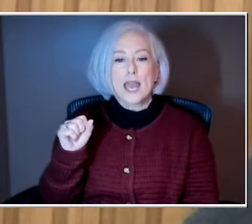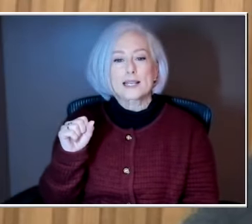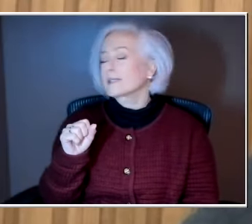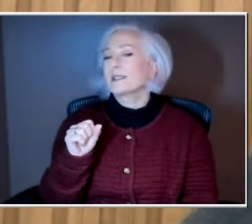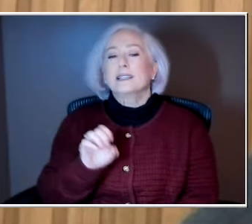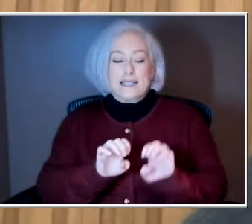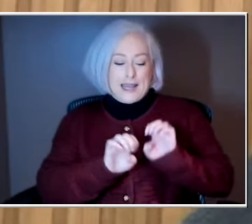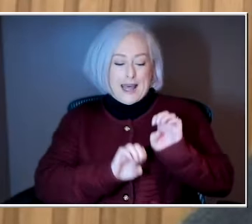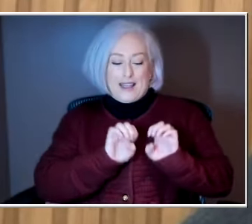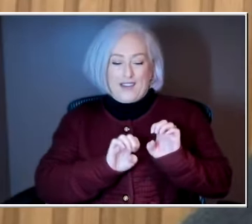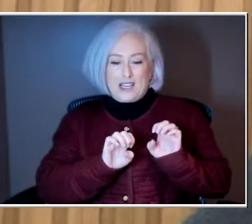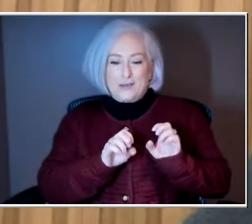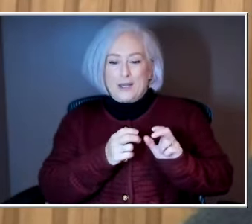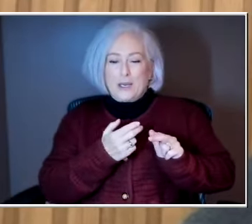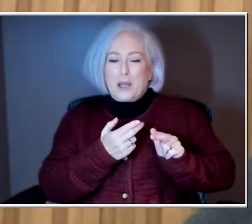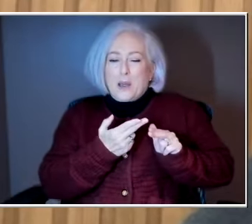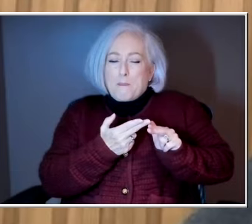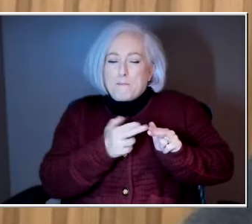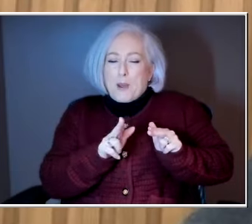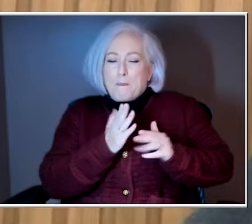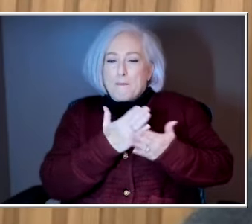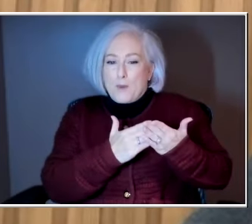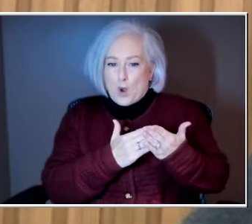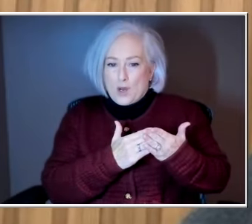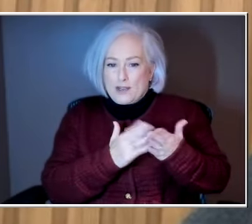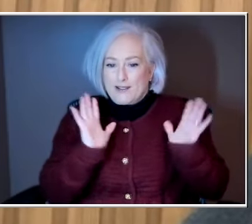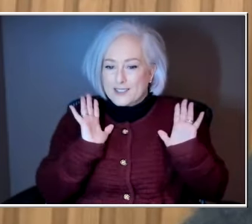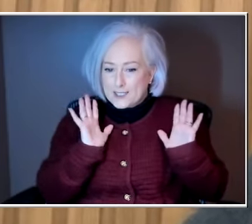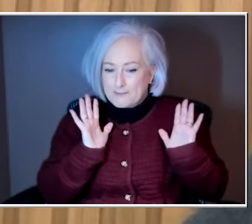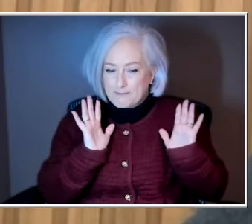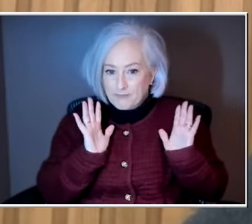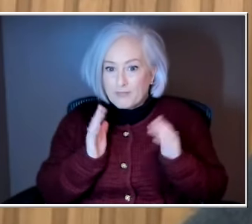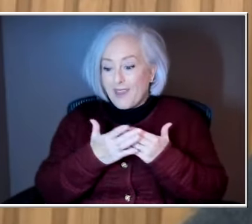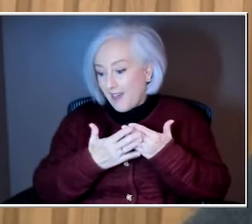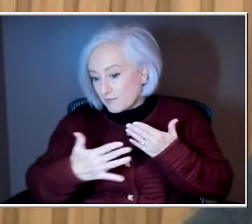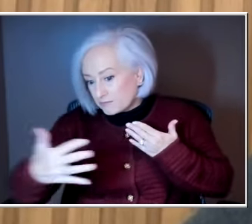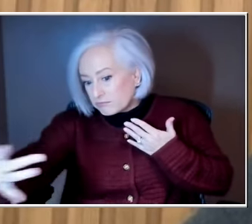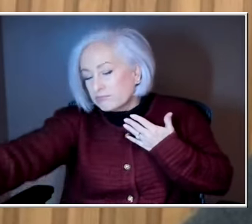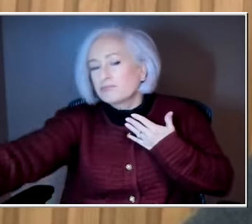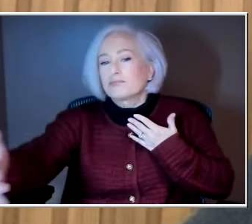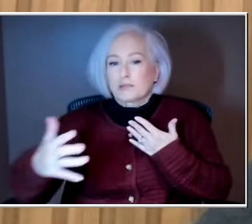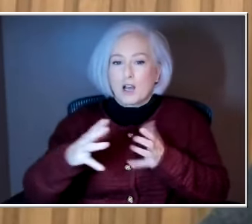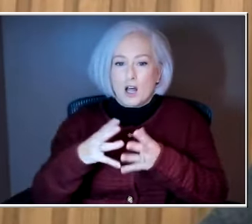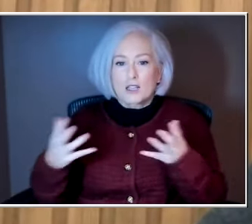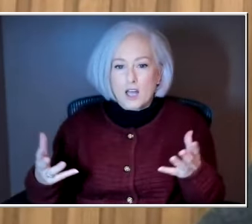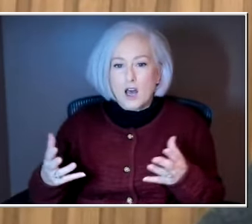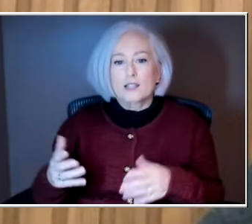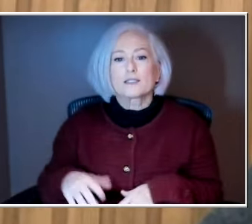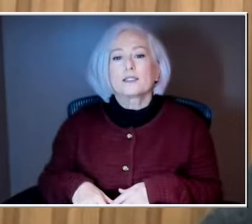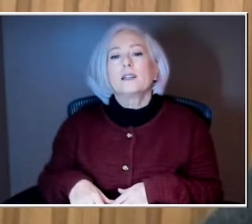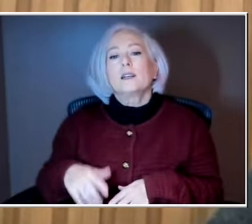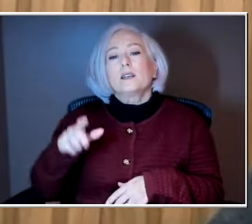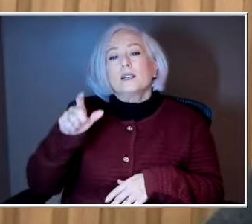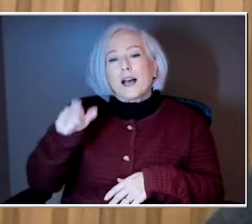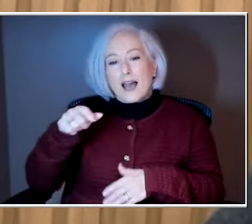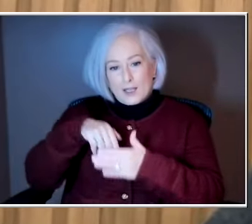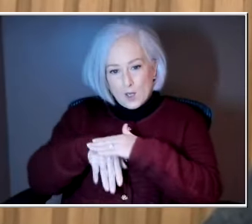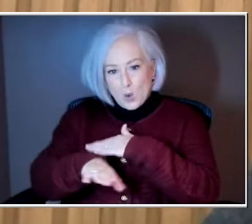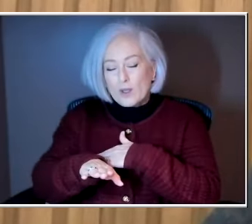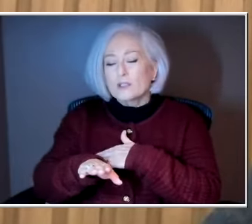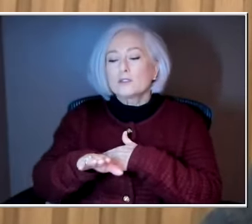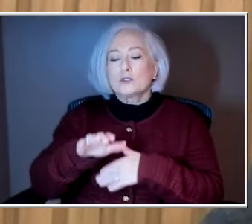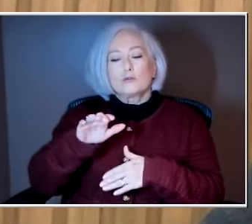are a small part of what I do. There's a group of us who do the evaluations. My main role is in our bariatric surgery clinic, getting to see people pre and